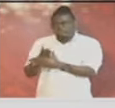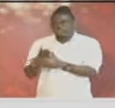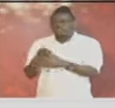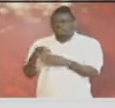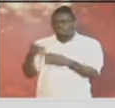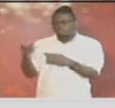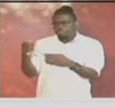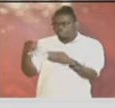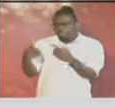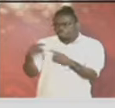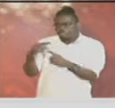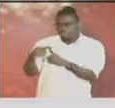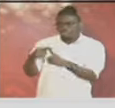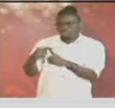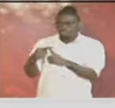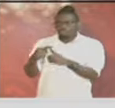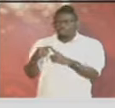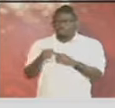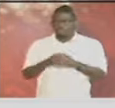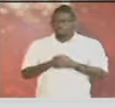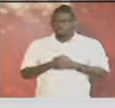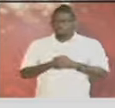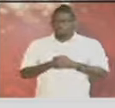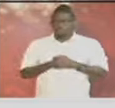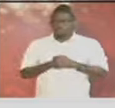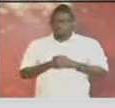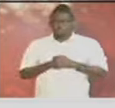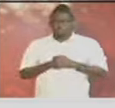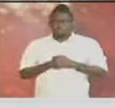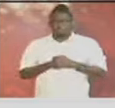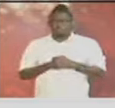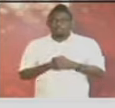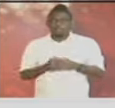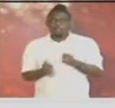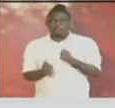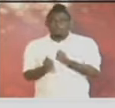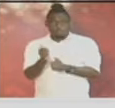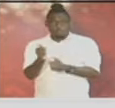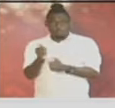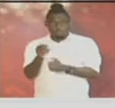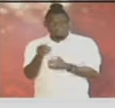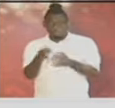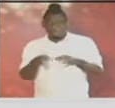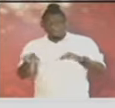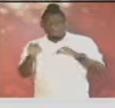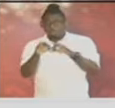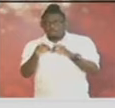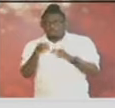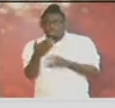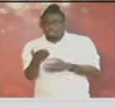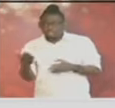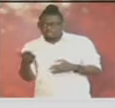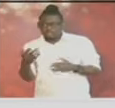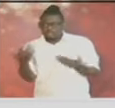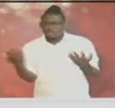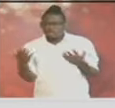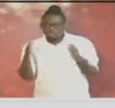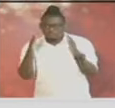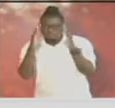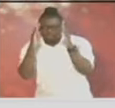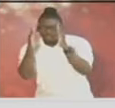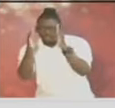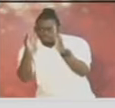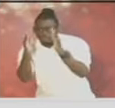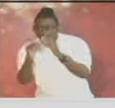preceding 7 days. And the most important fact or factor to note with this is that we see